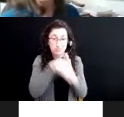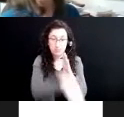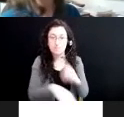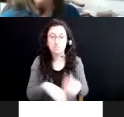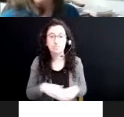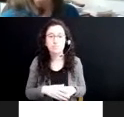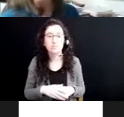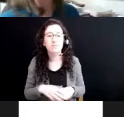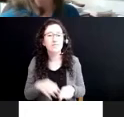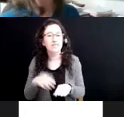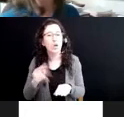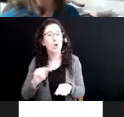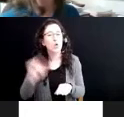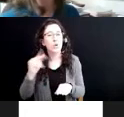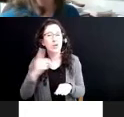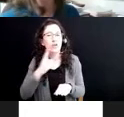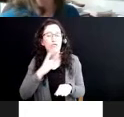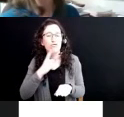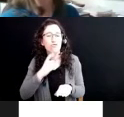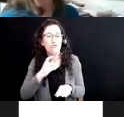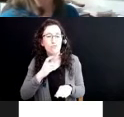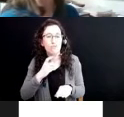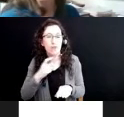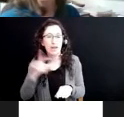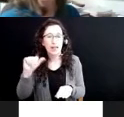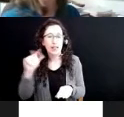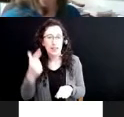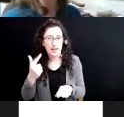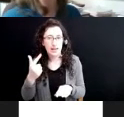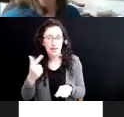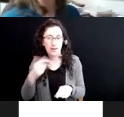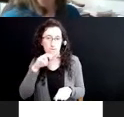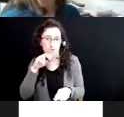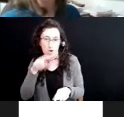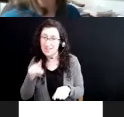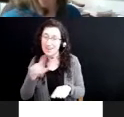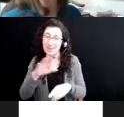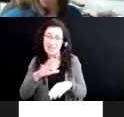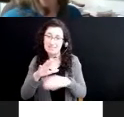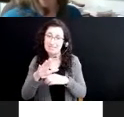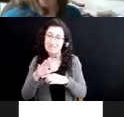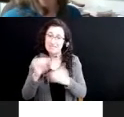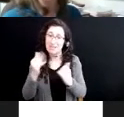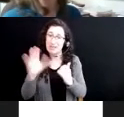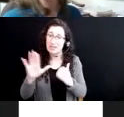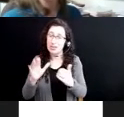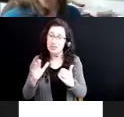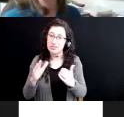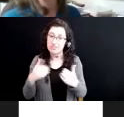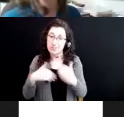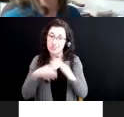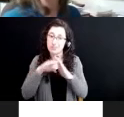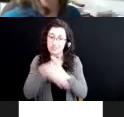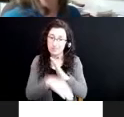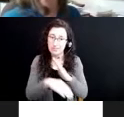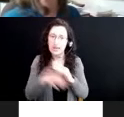red-legged frog. It's on our state sensitive species list and conservation strategy. species as well, and actually a federal